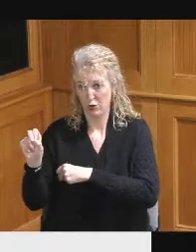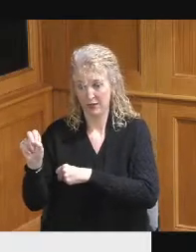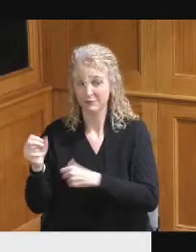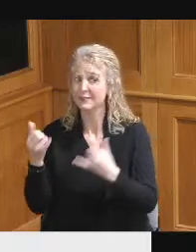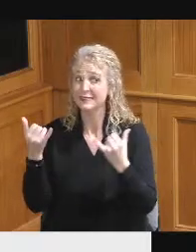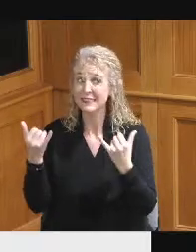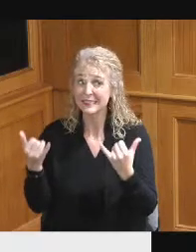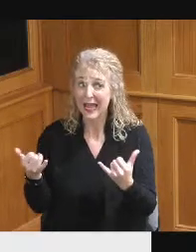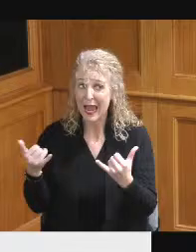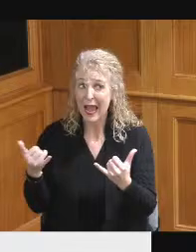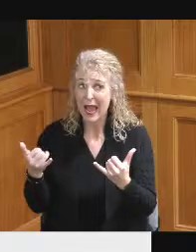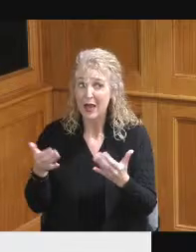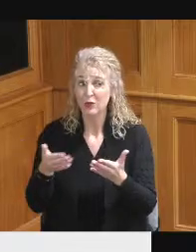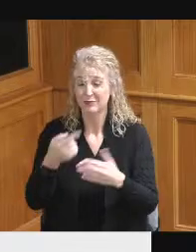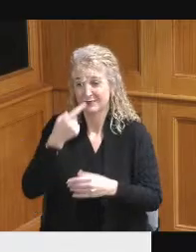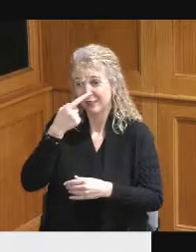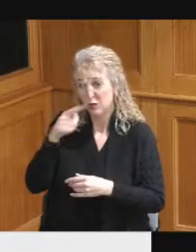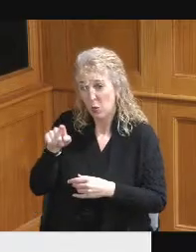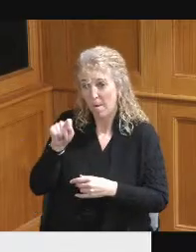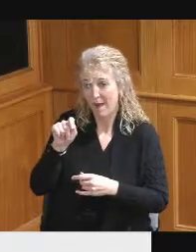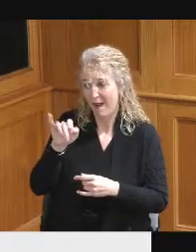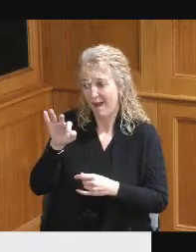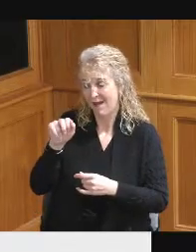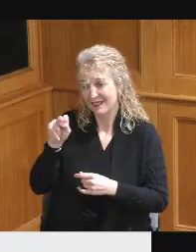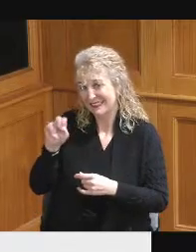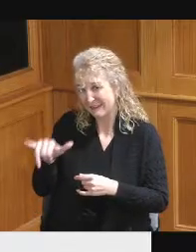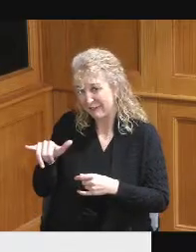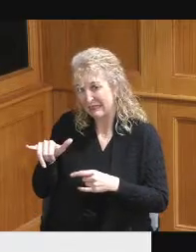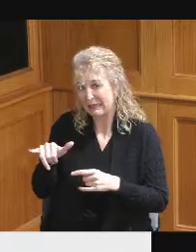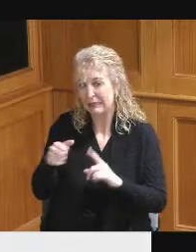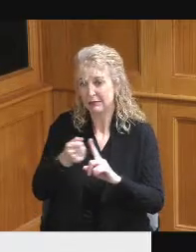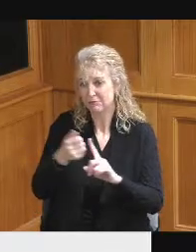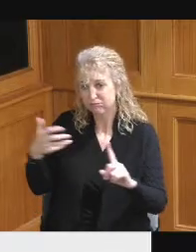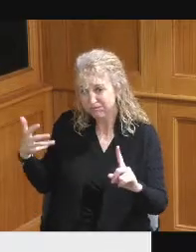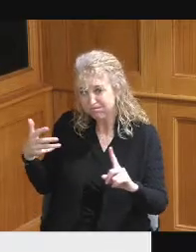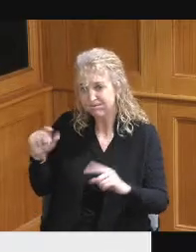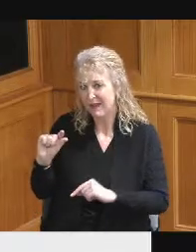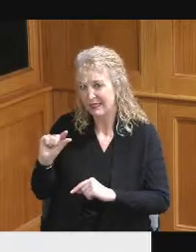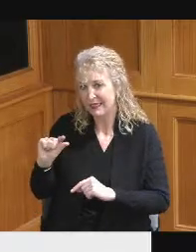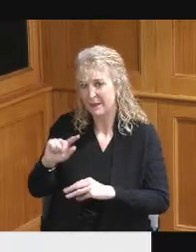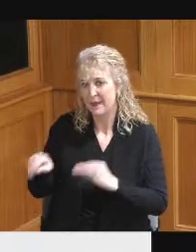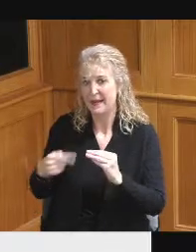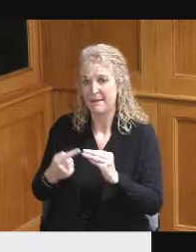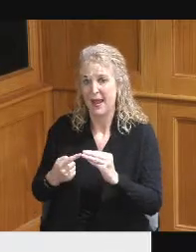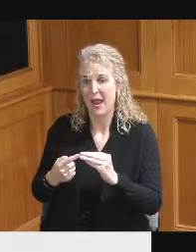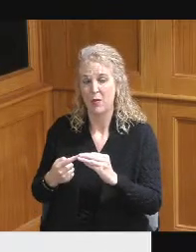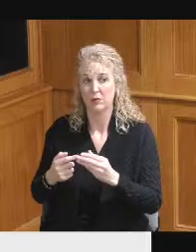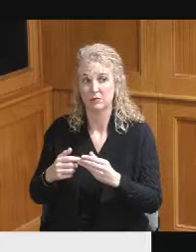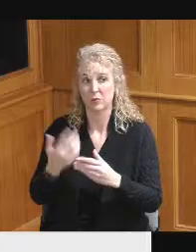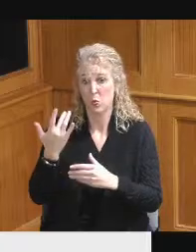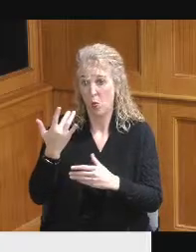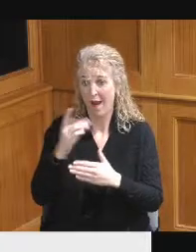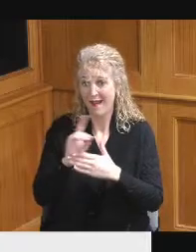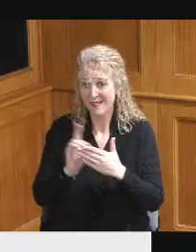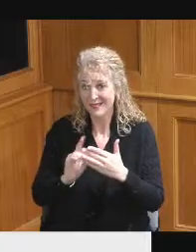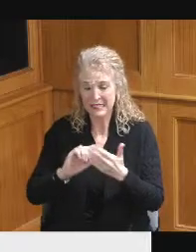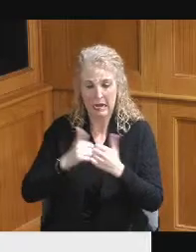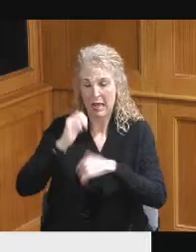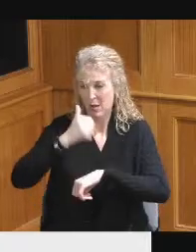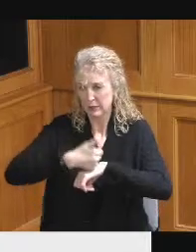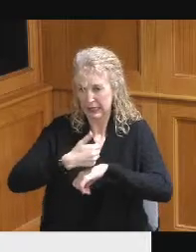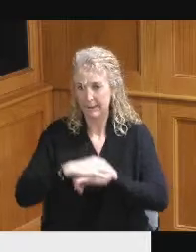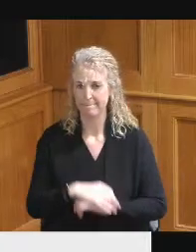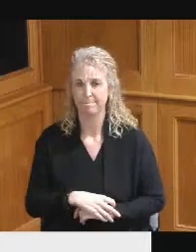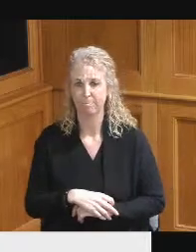like to ask Tiffany Mattingly to share a bit about how we designed this and the stakeholders for whom it was